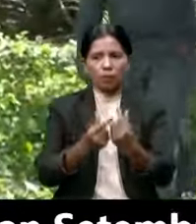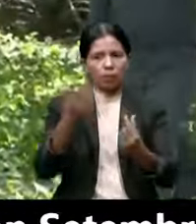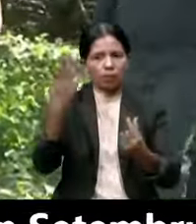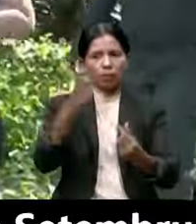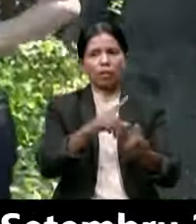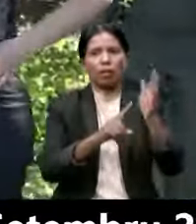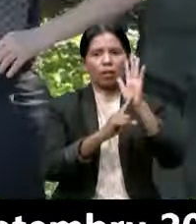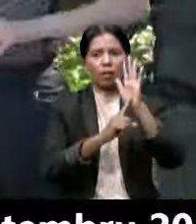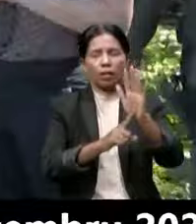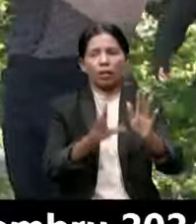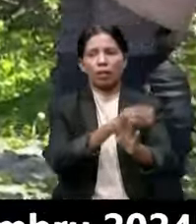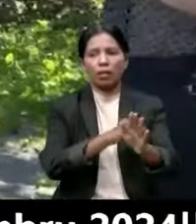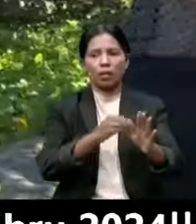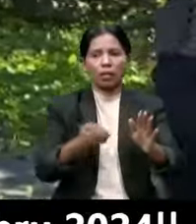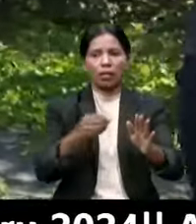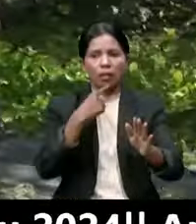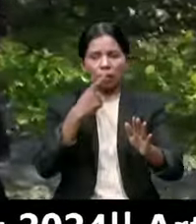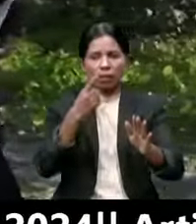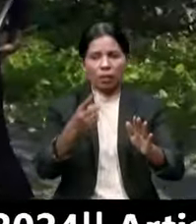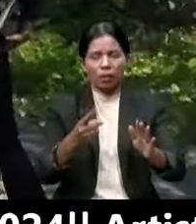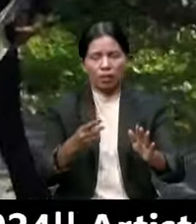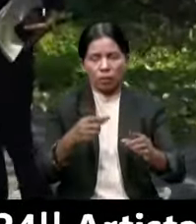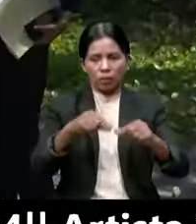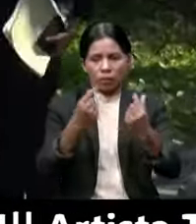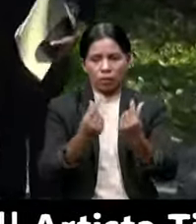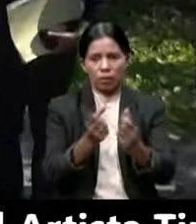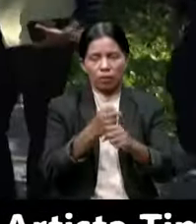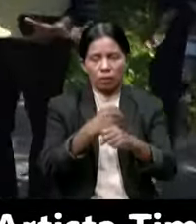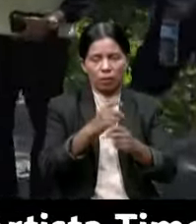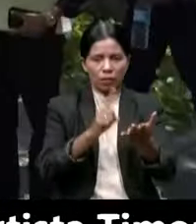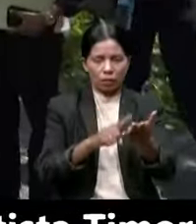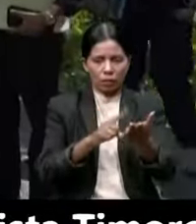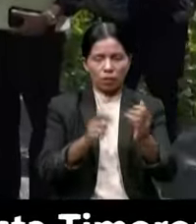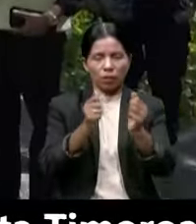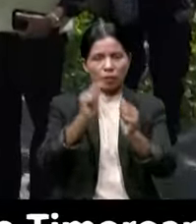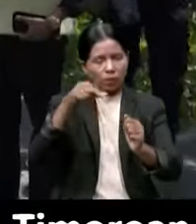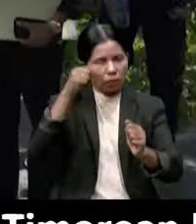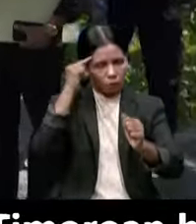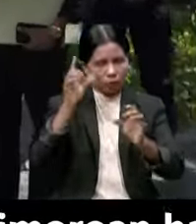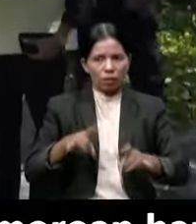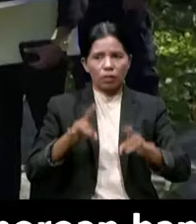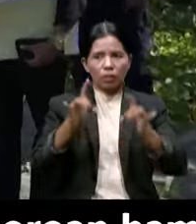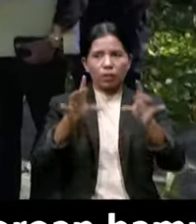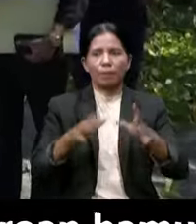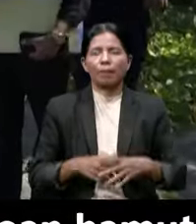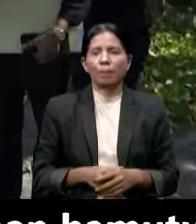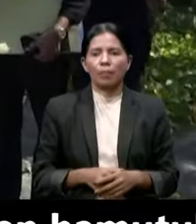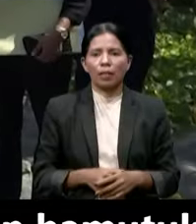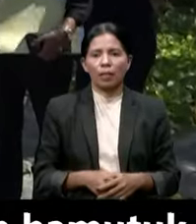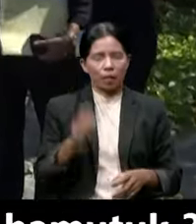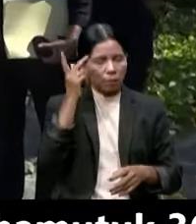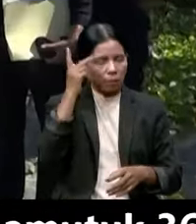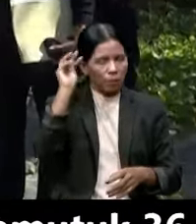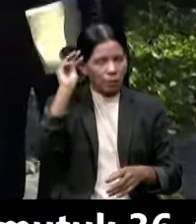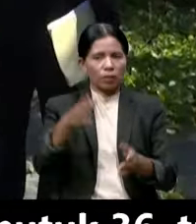sai hanesen referencia ida ba hon Steve Brooks, honi equipa, honi halo diskusau ho governo Australia. Ministro, tane seo primer ministro